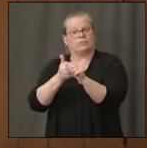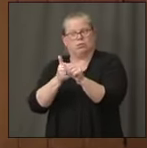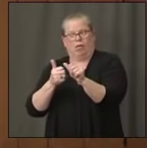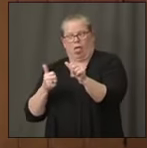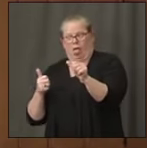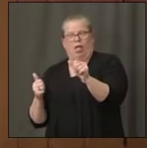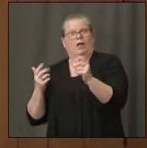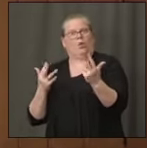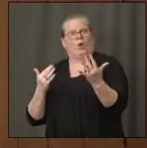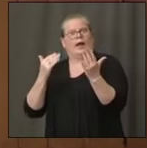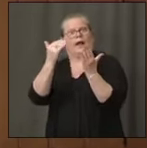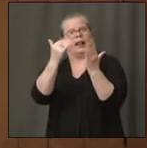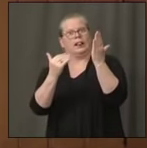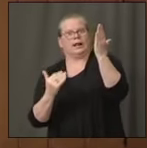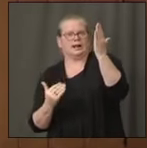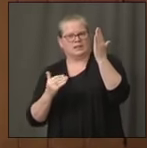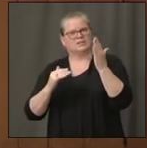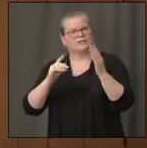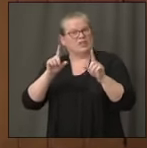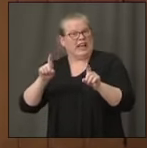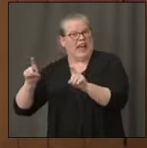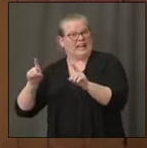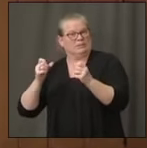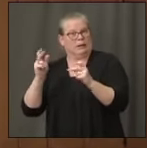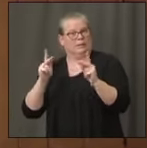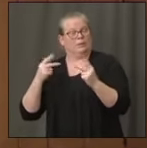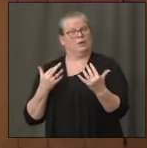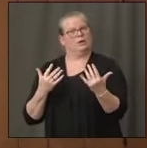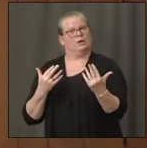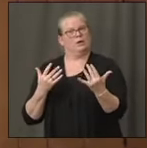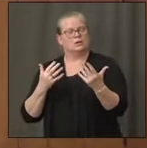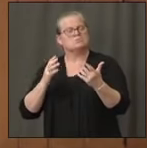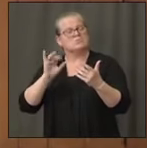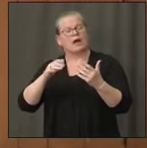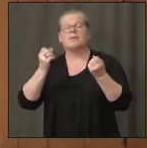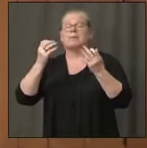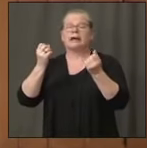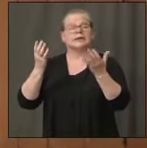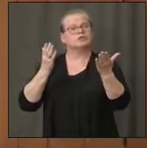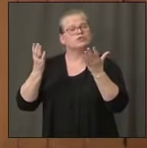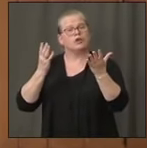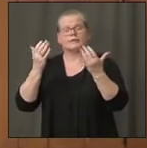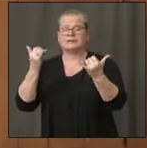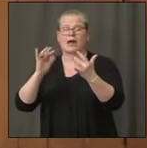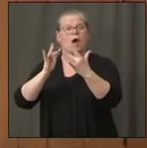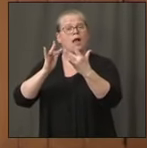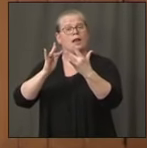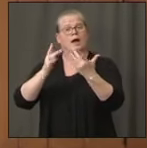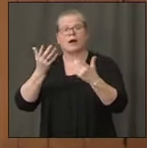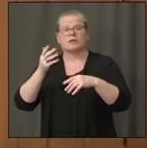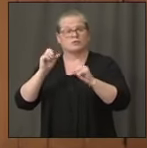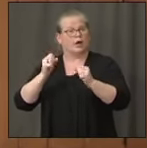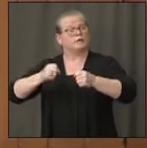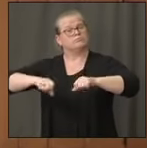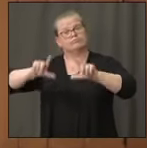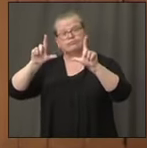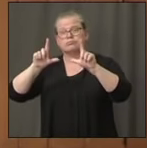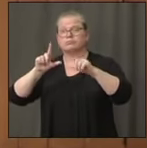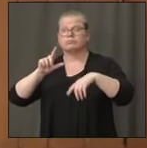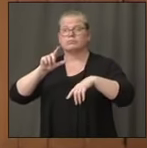months. the team's working hard on that. A lot of the services are online and are available now. If you have questions, go on the website. And you'll start to see even